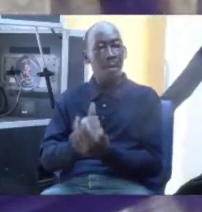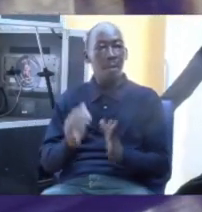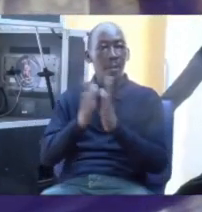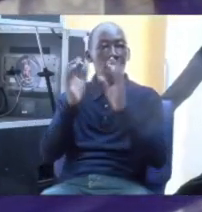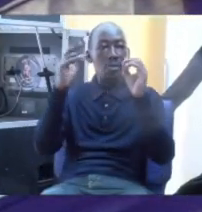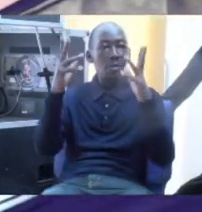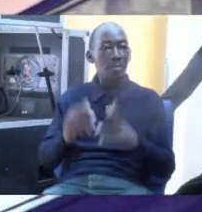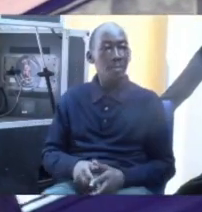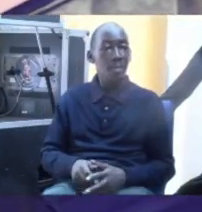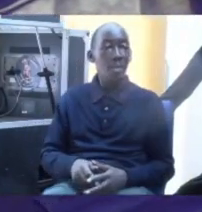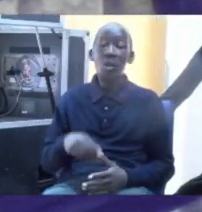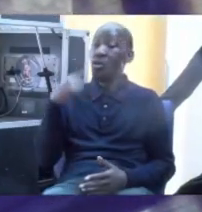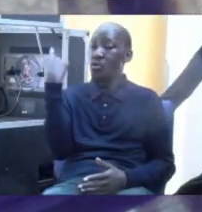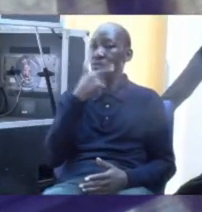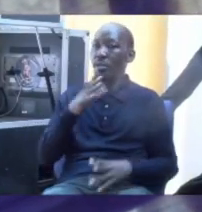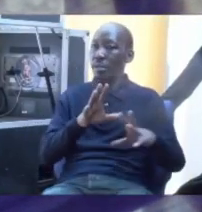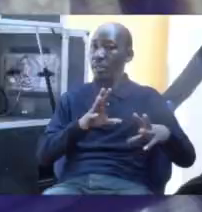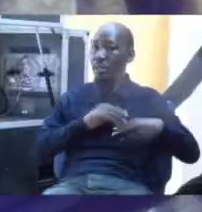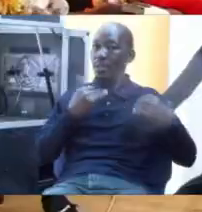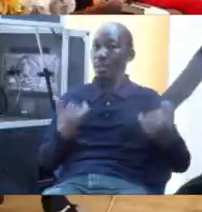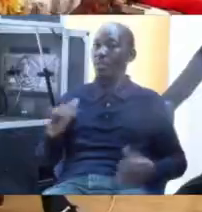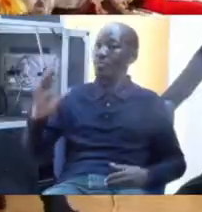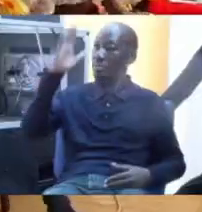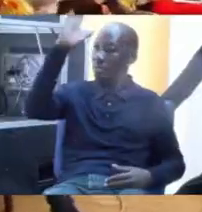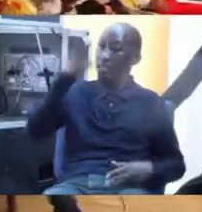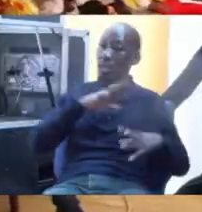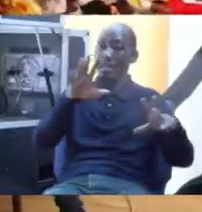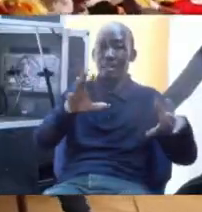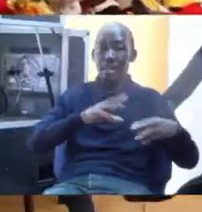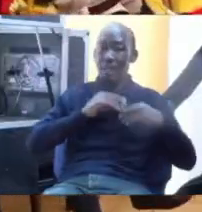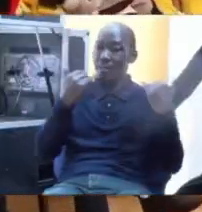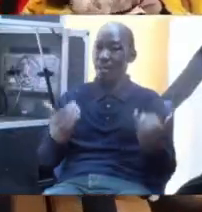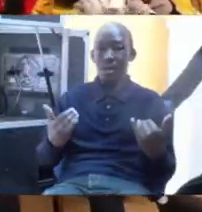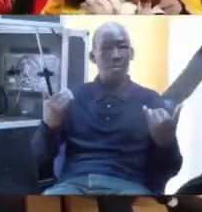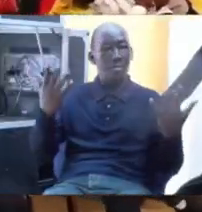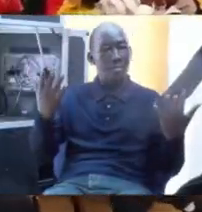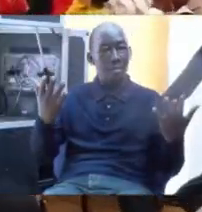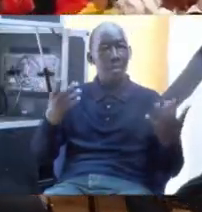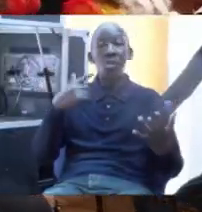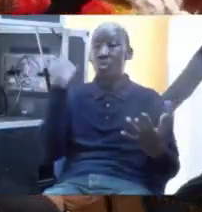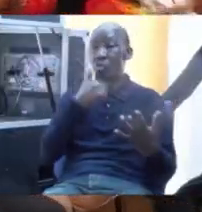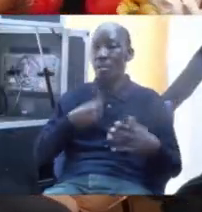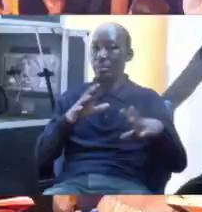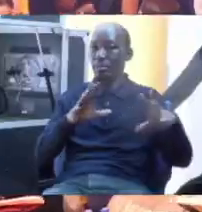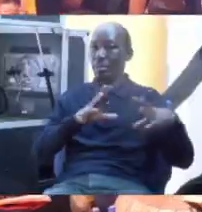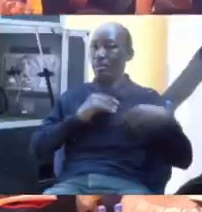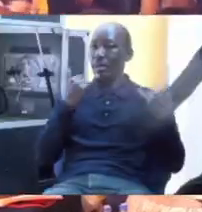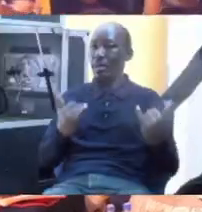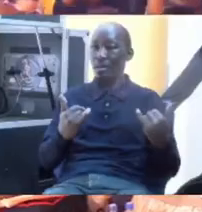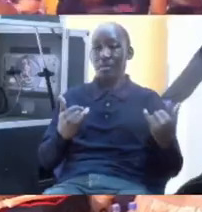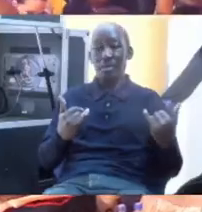Hallelujah. Nani anayepokea sahi? Nani amepokea? Nani anayepokea sahi? Who has received? Nani anayepokea sahi? Nani